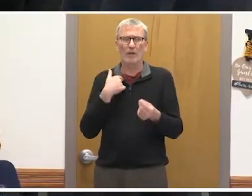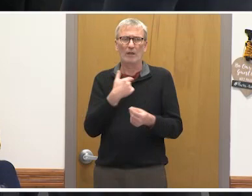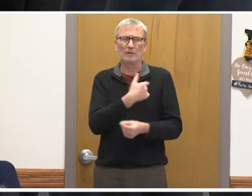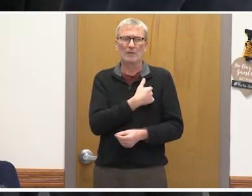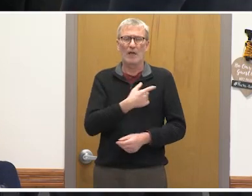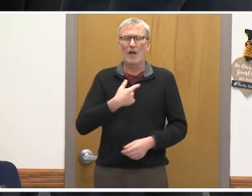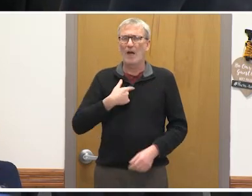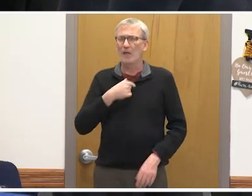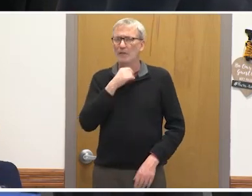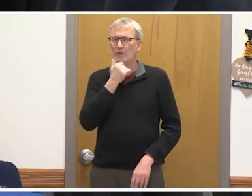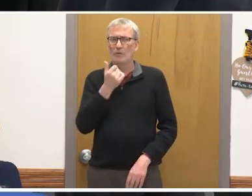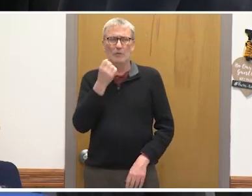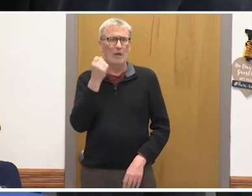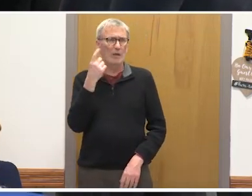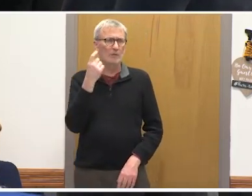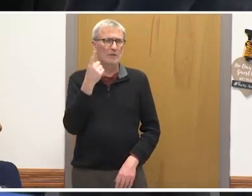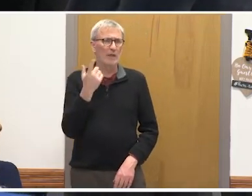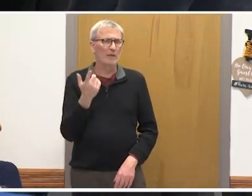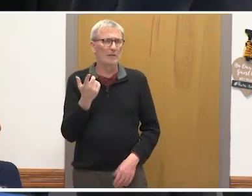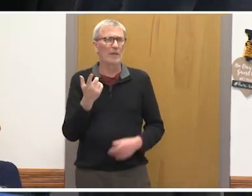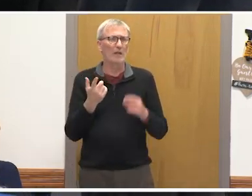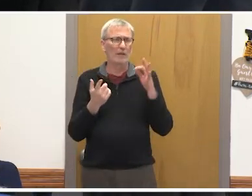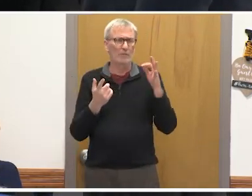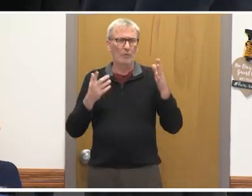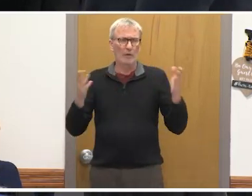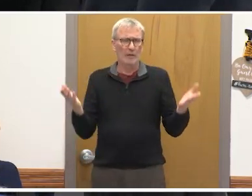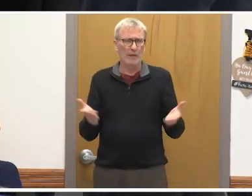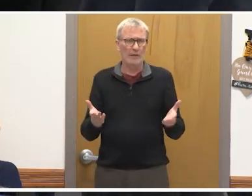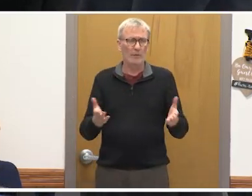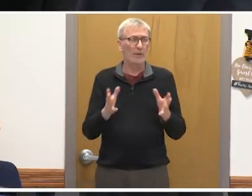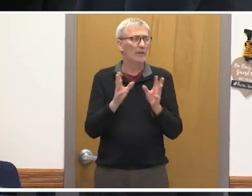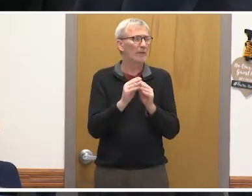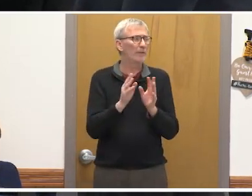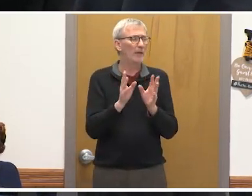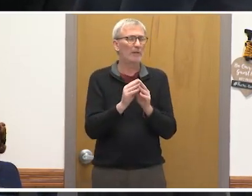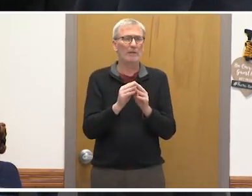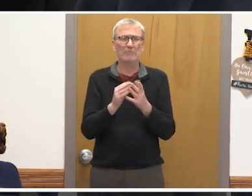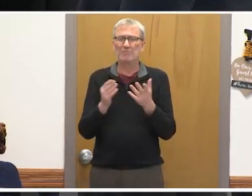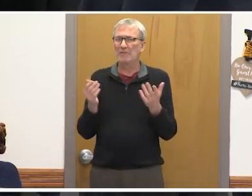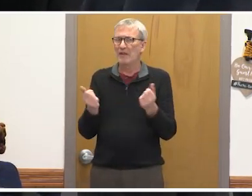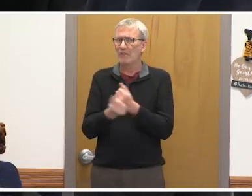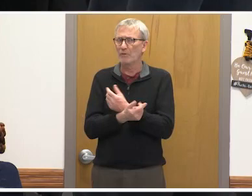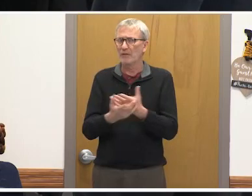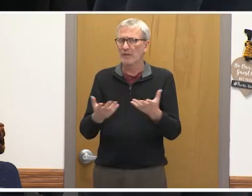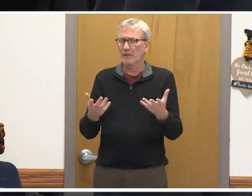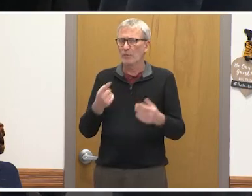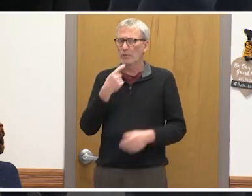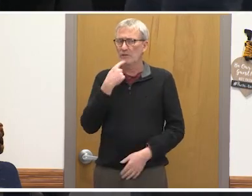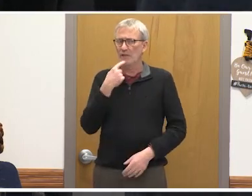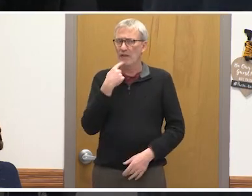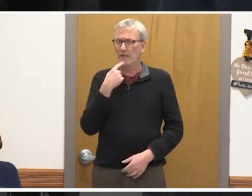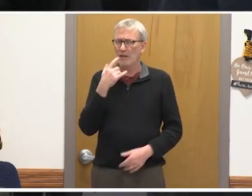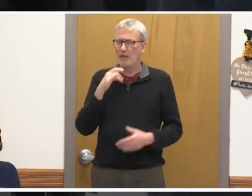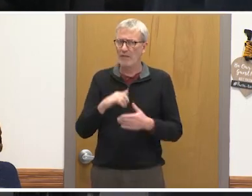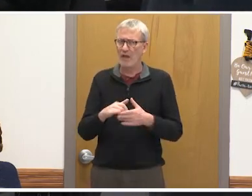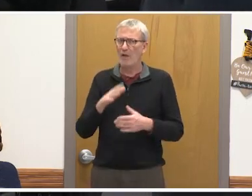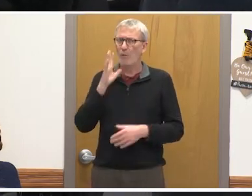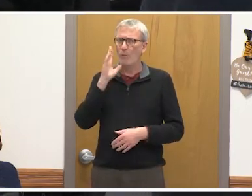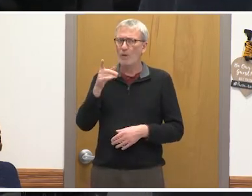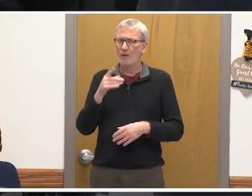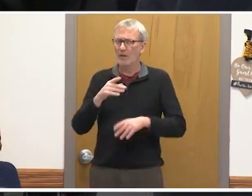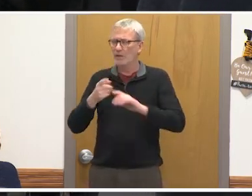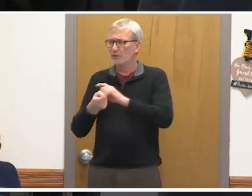not understanding, if we're here at this meeting, anything that we say, is that going